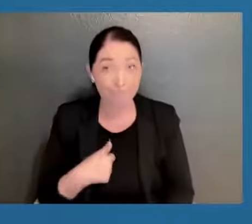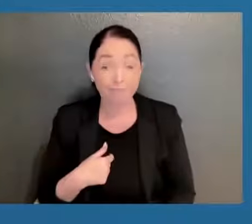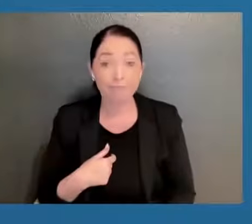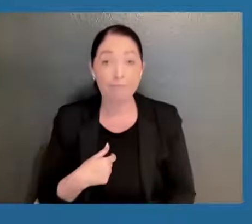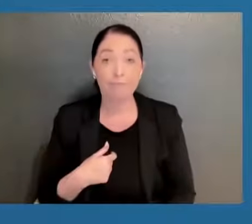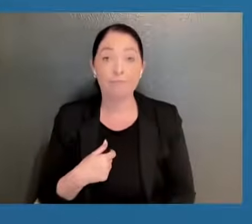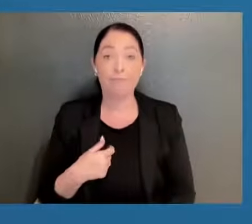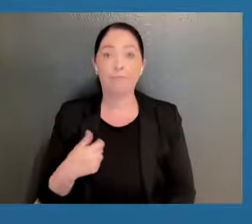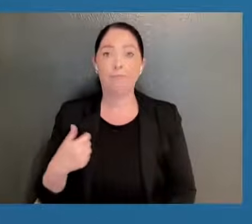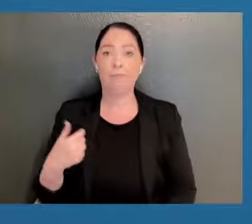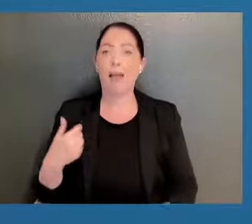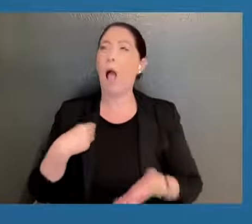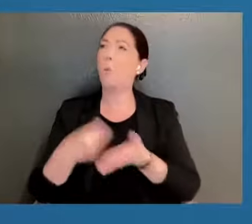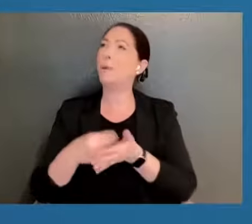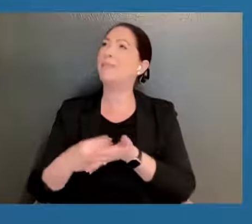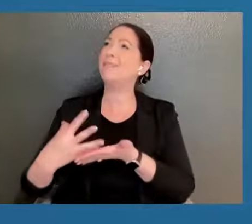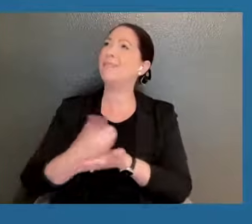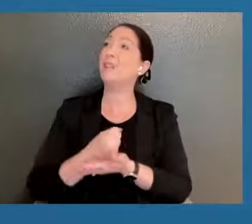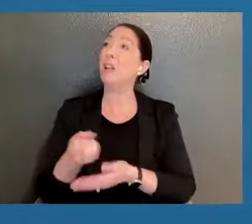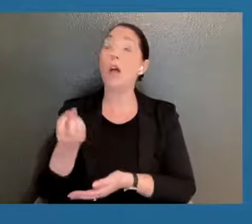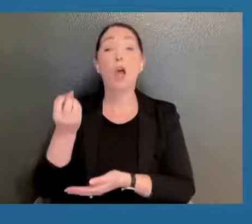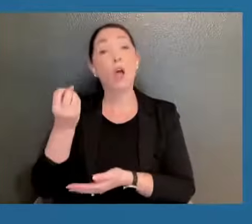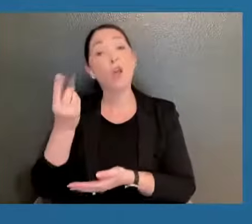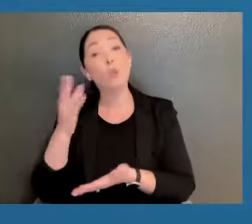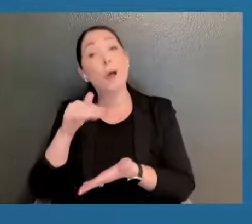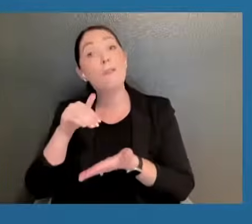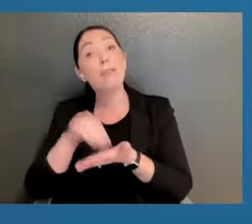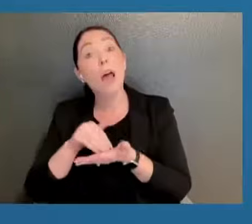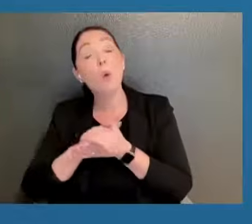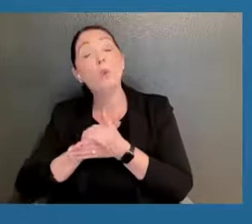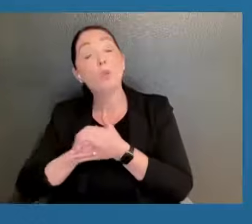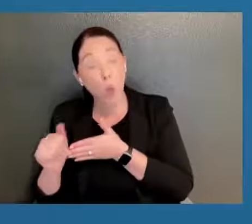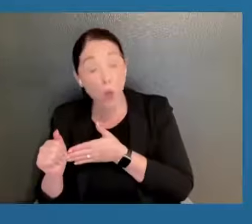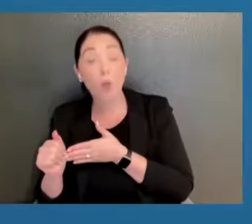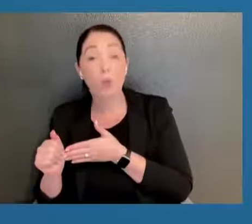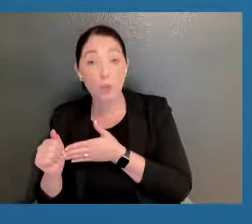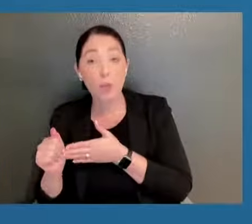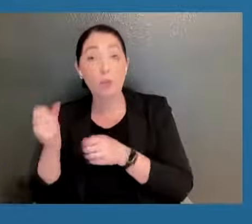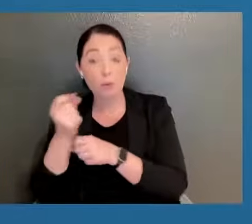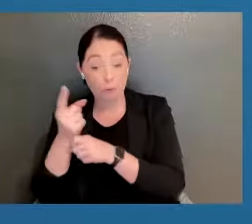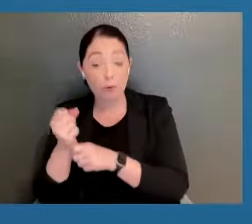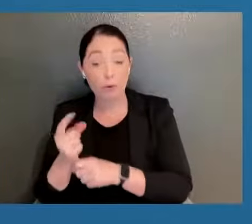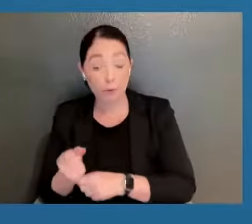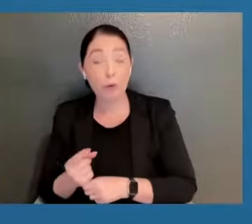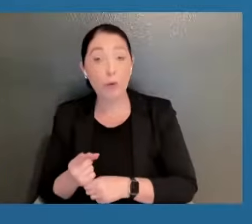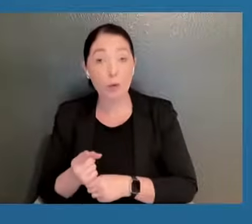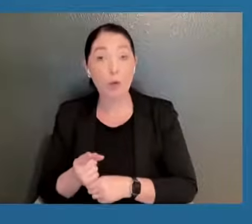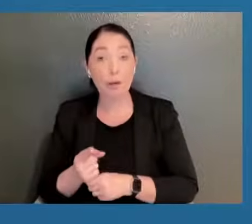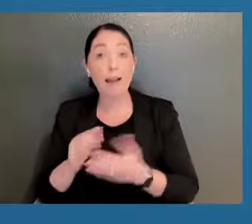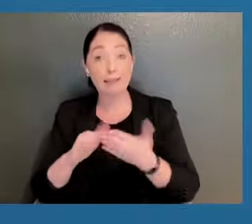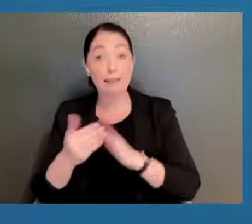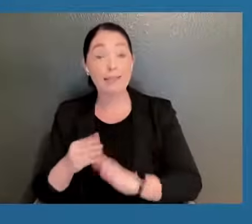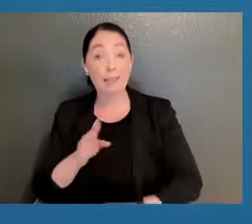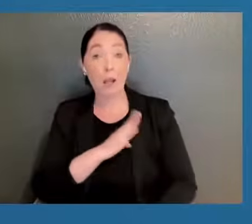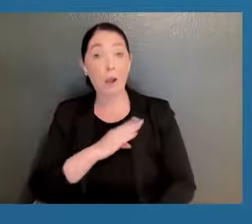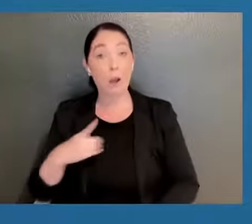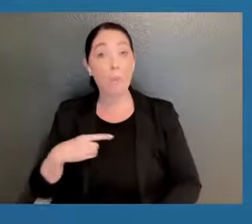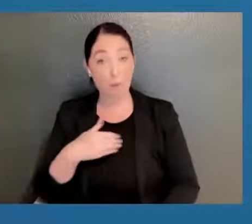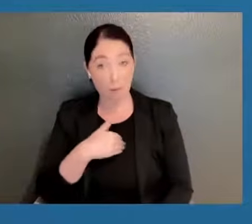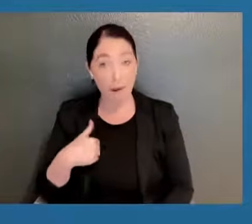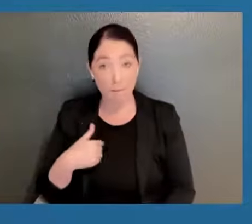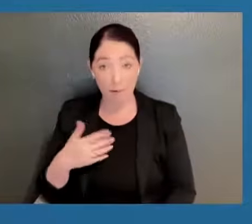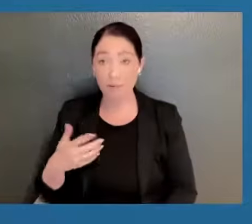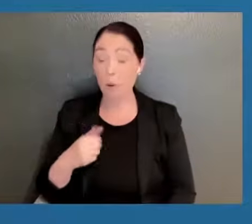whopping $12,000 take-home pay as a town board member. So we weren't feeling real rich. My husband was in government.